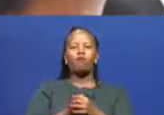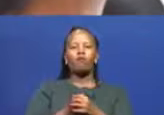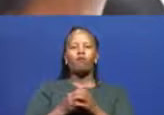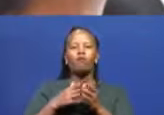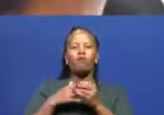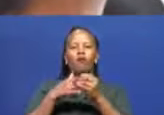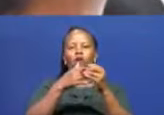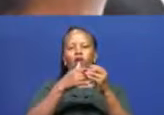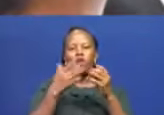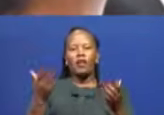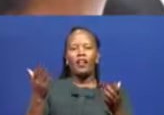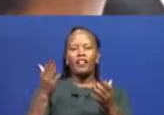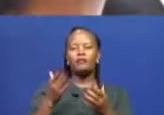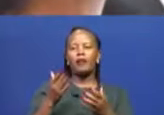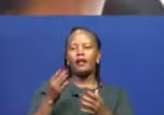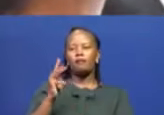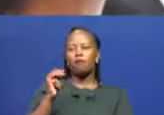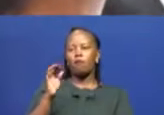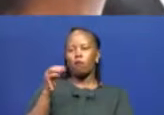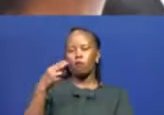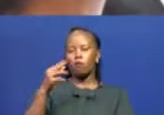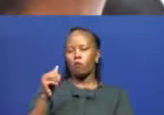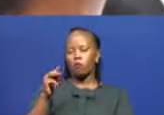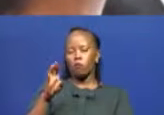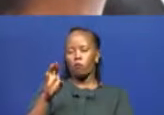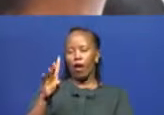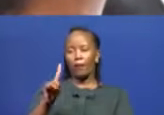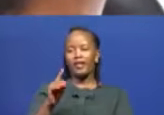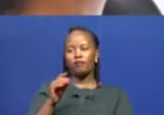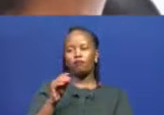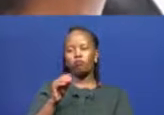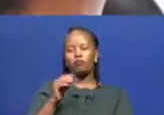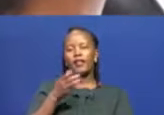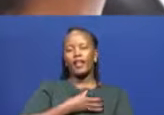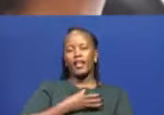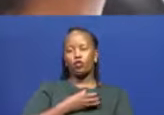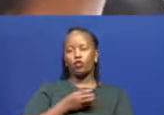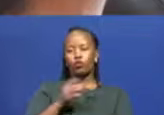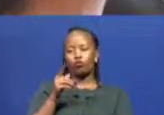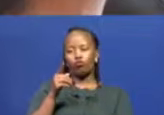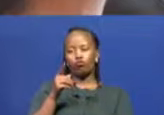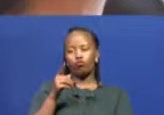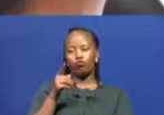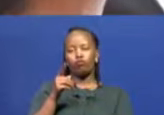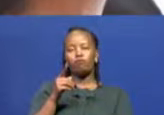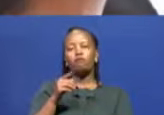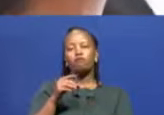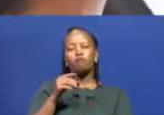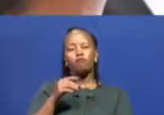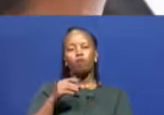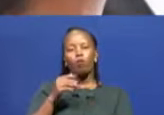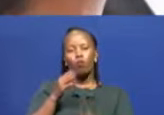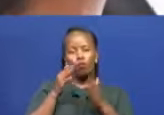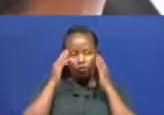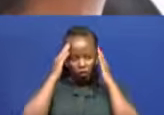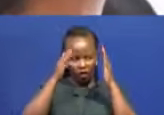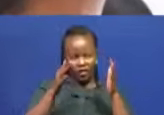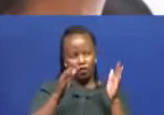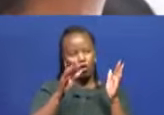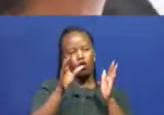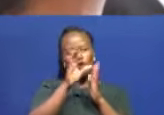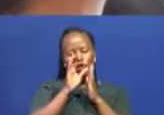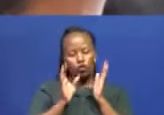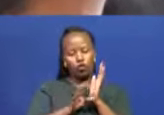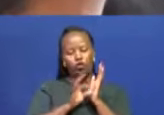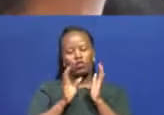led by Learned Counsel Mr. Gahagua, the petitioners focused on the constitutional